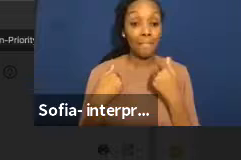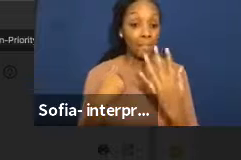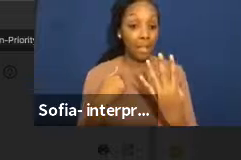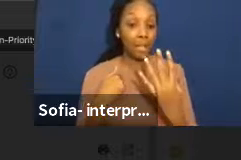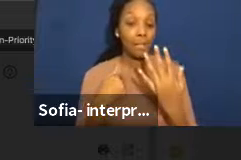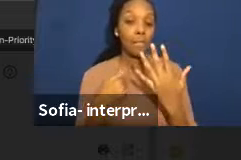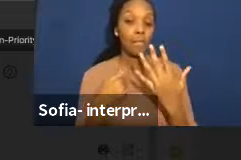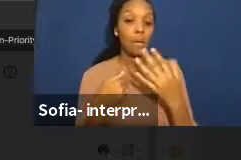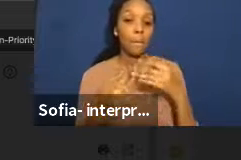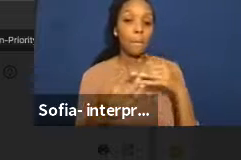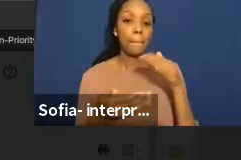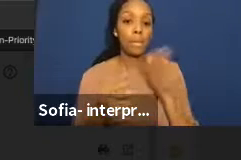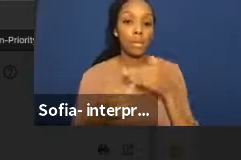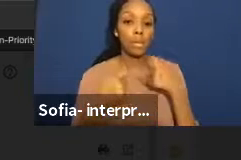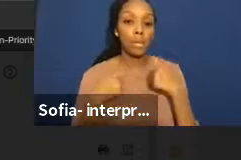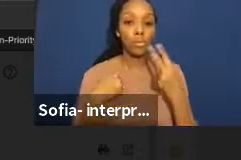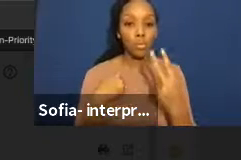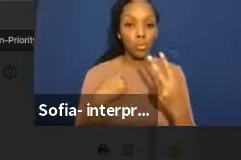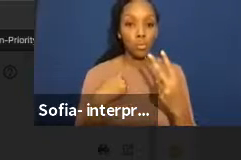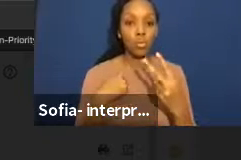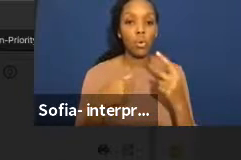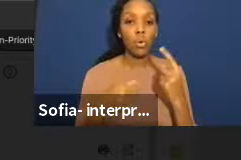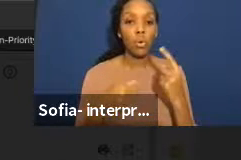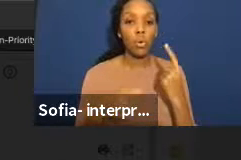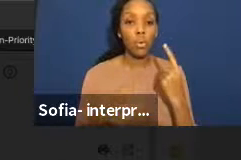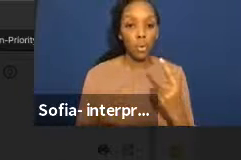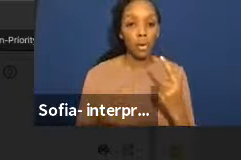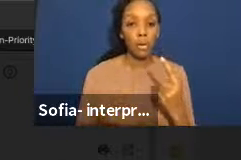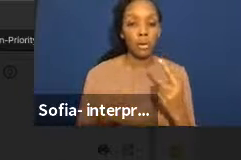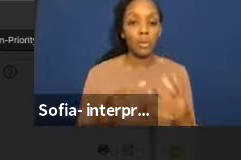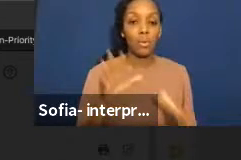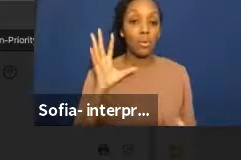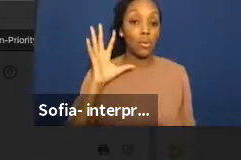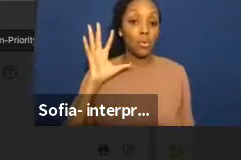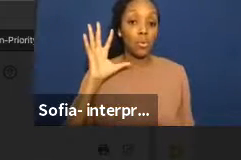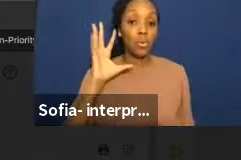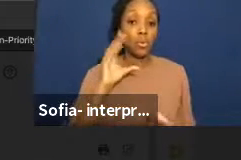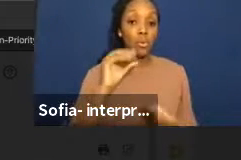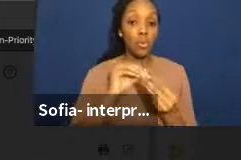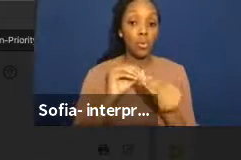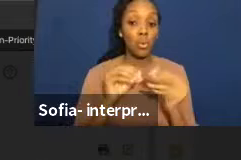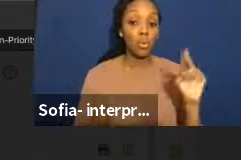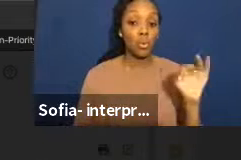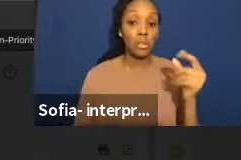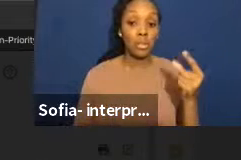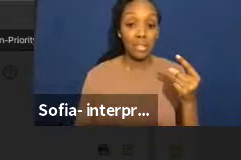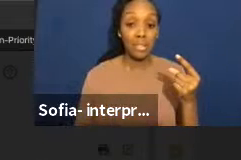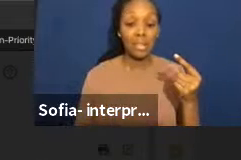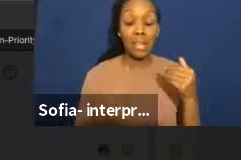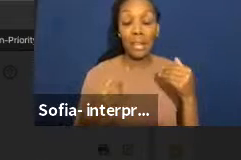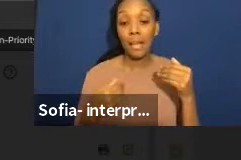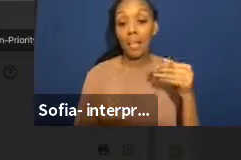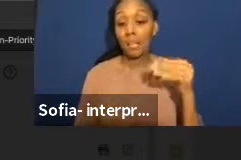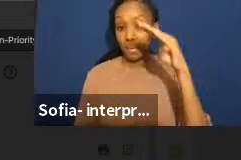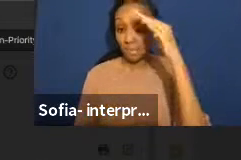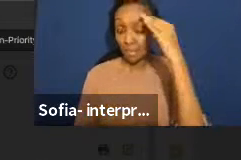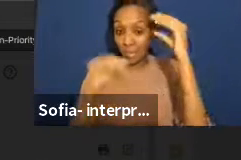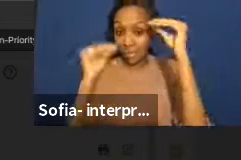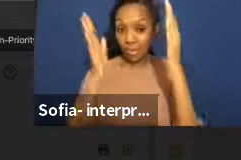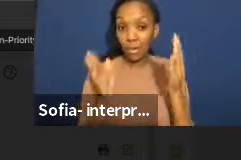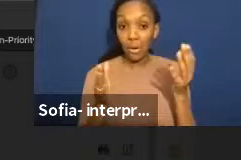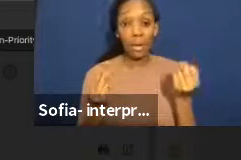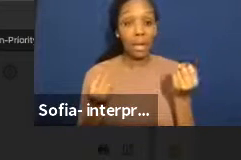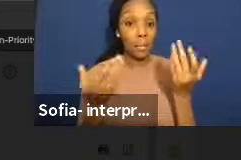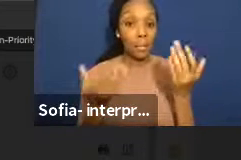for theater there's 1. And there's 196 Black faculty in total within UNCG.